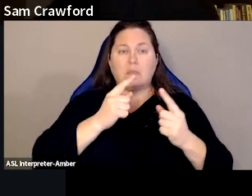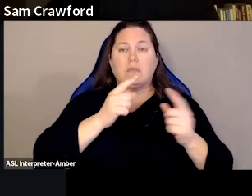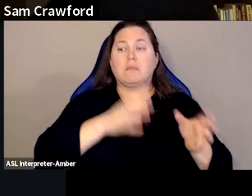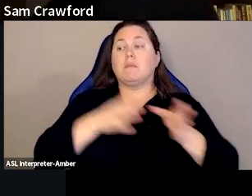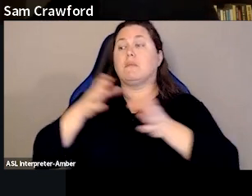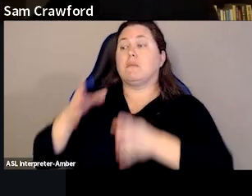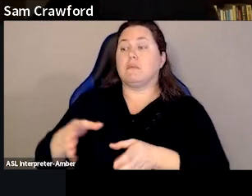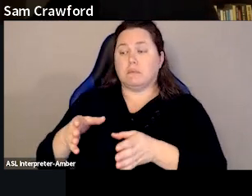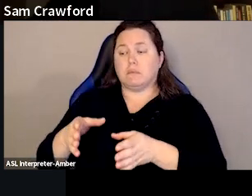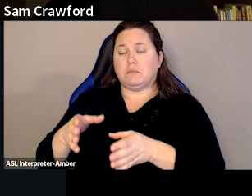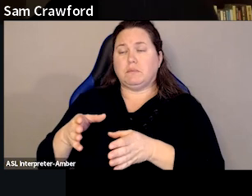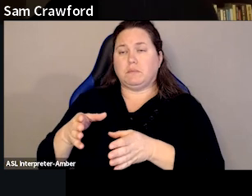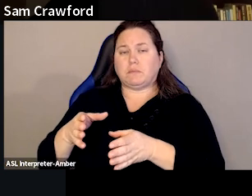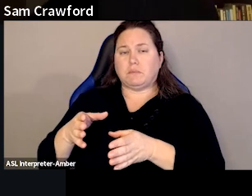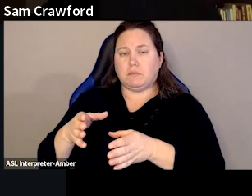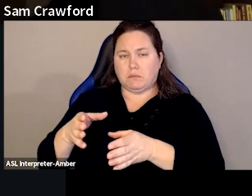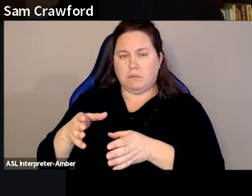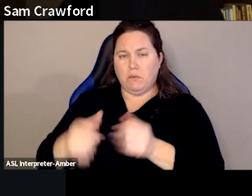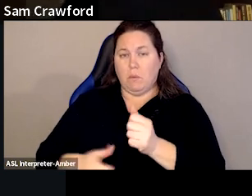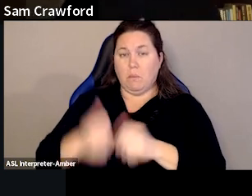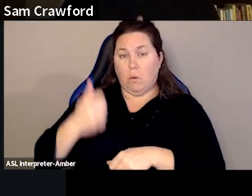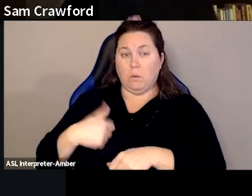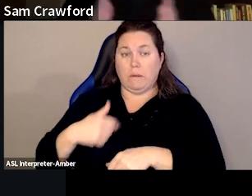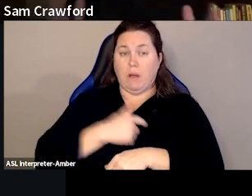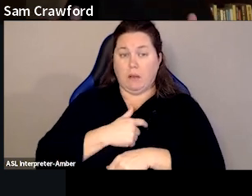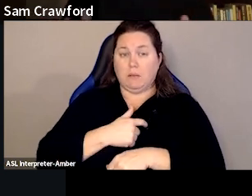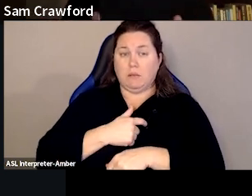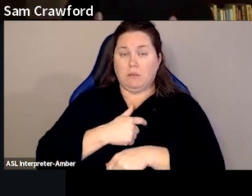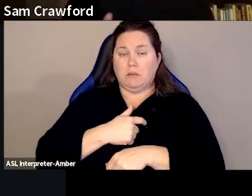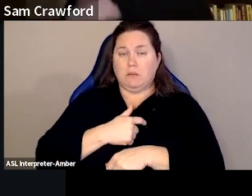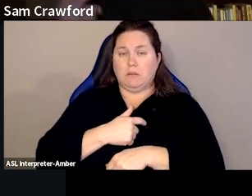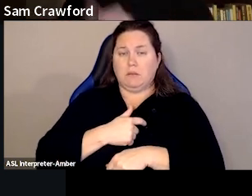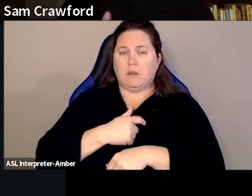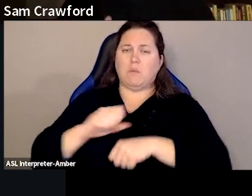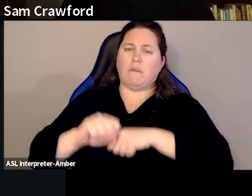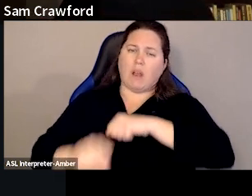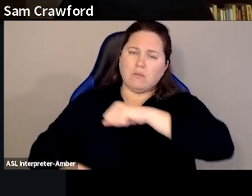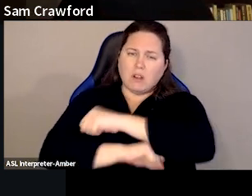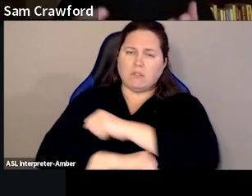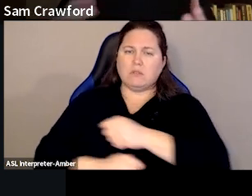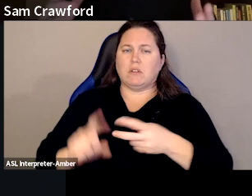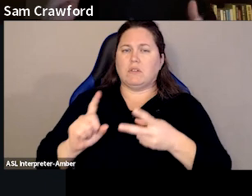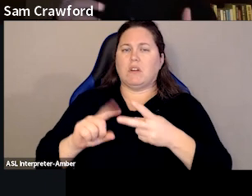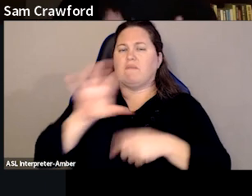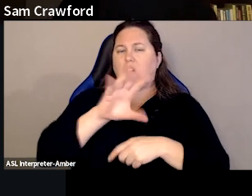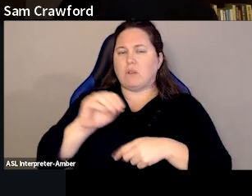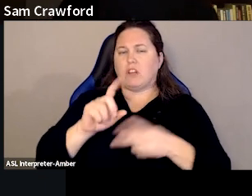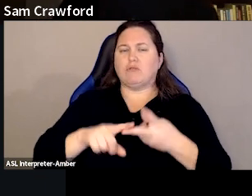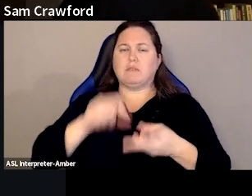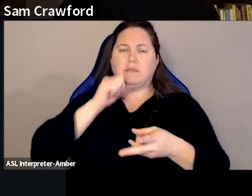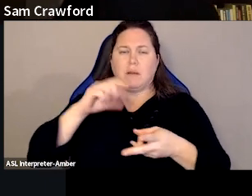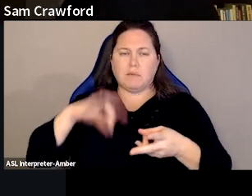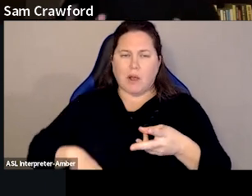needed personally. Most of us here today are going to be foundations and non-profits. So